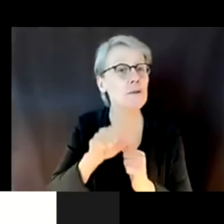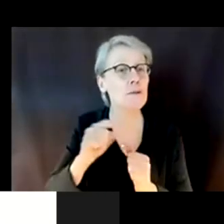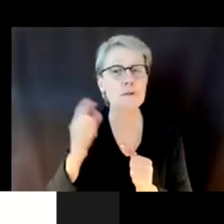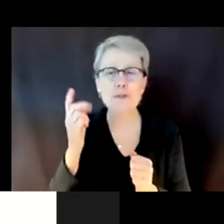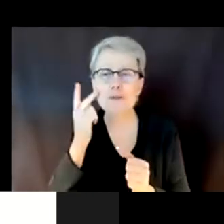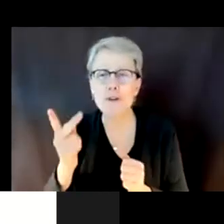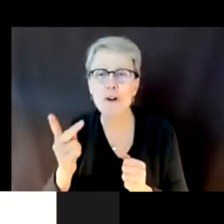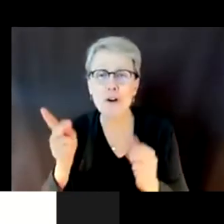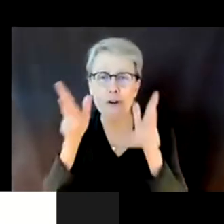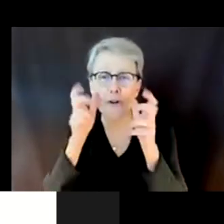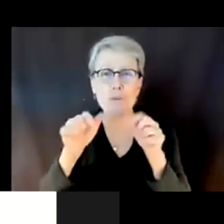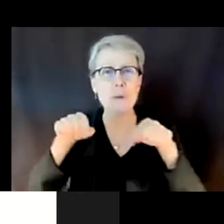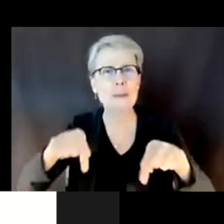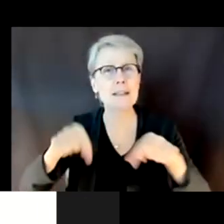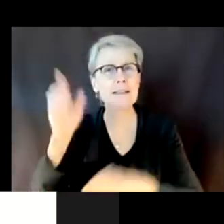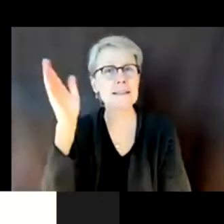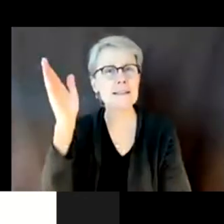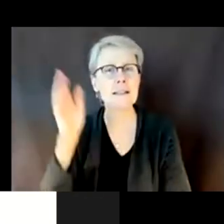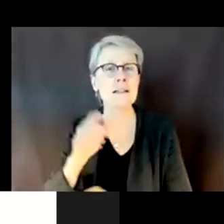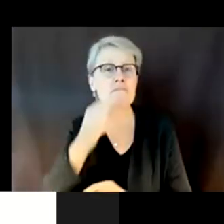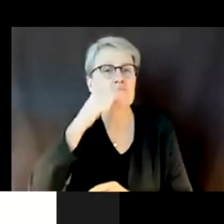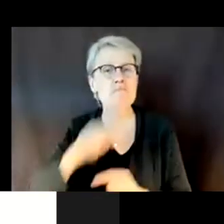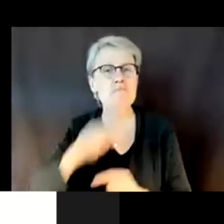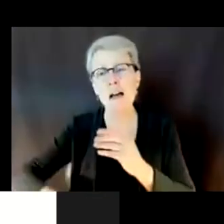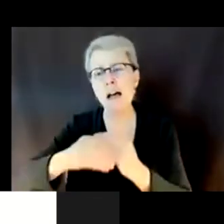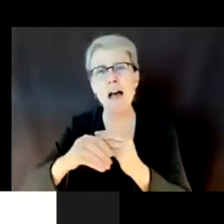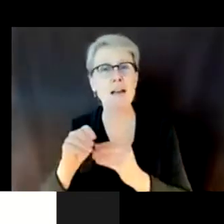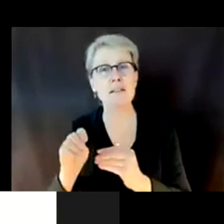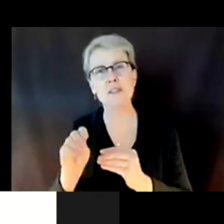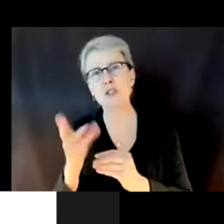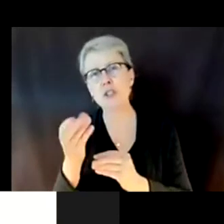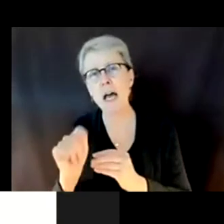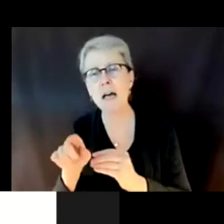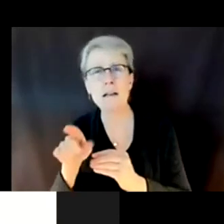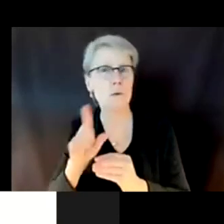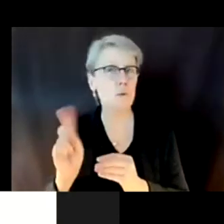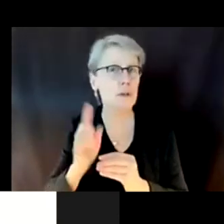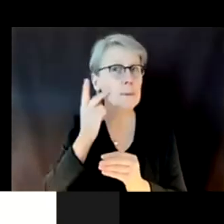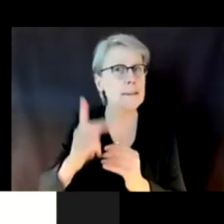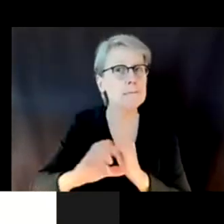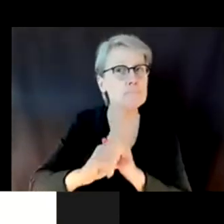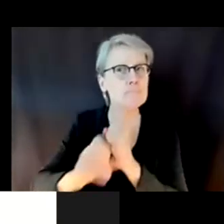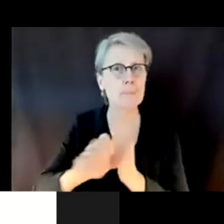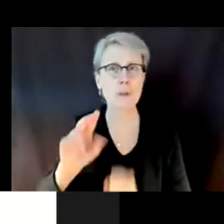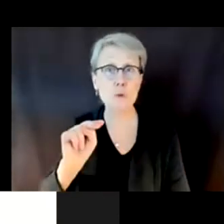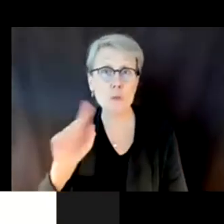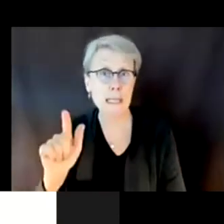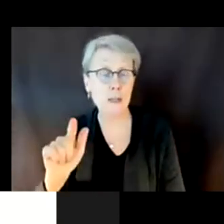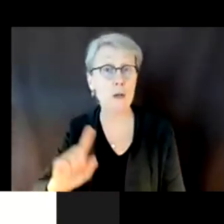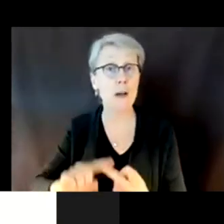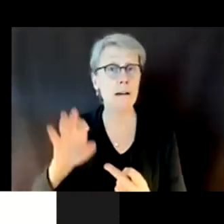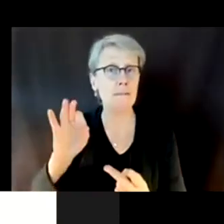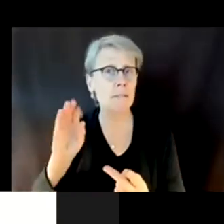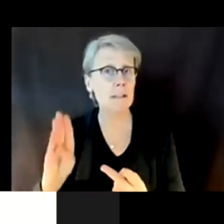today. So to warm up the chat, if you could throw in, like, how did you find out about this? Was it the Alliance newsletter? Was it off of Facebook? Was it somewhere